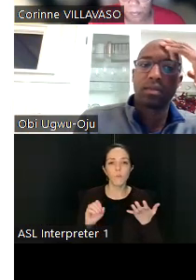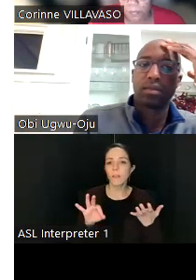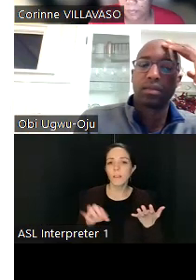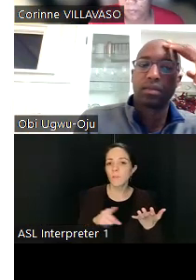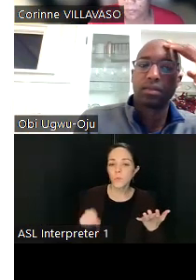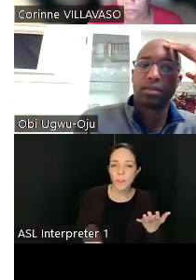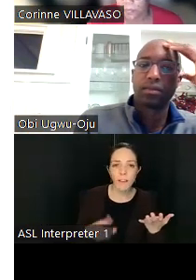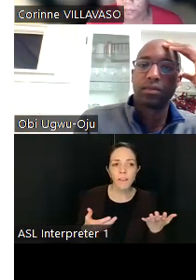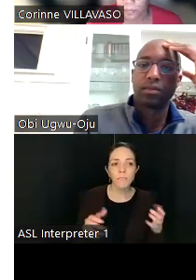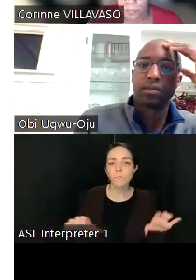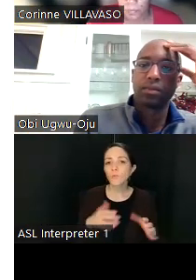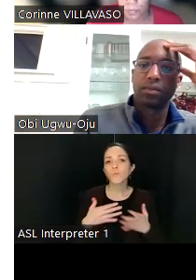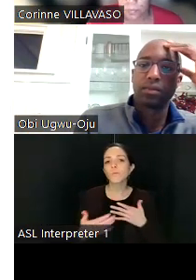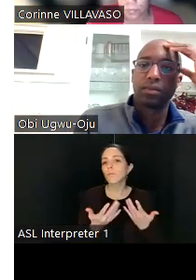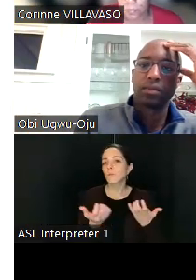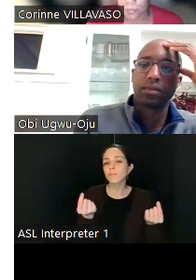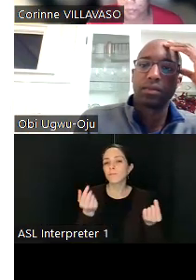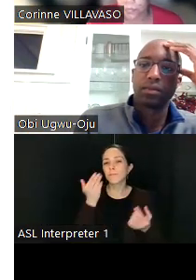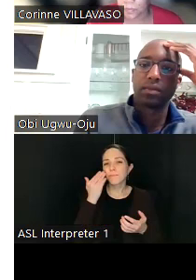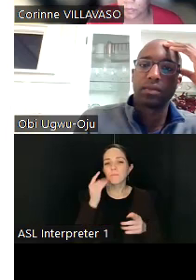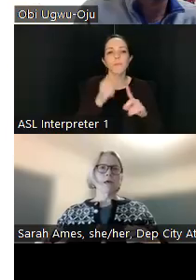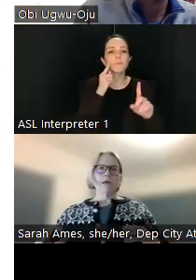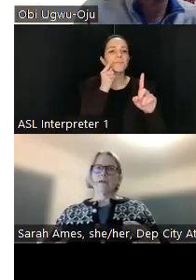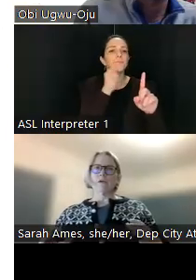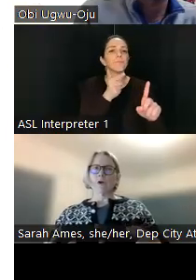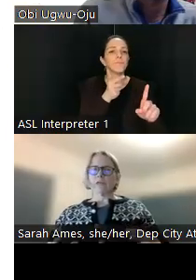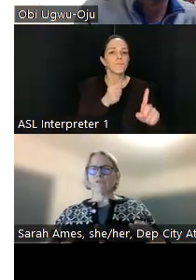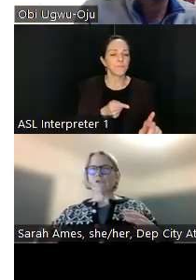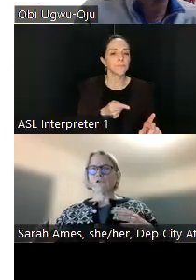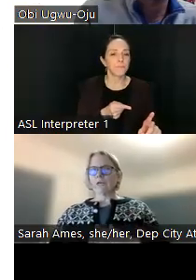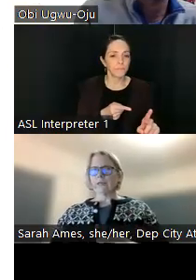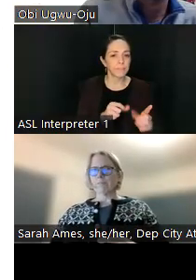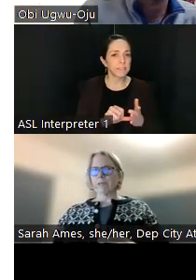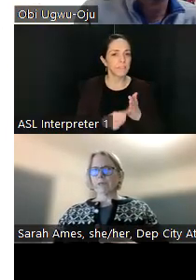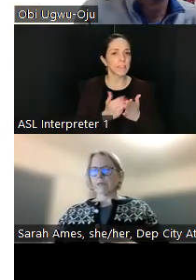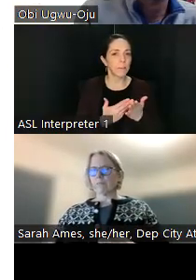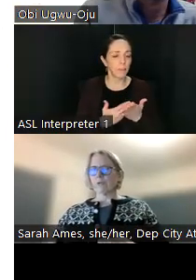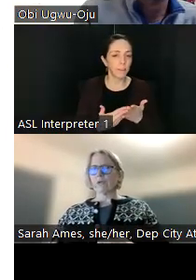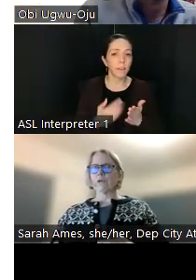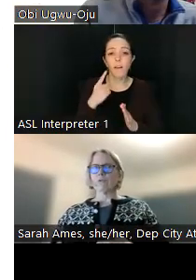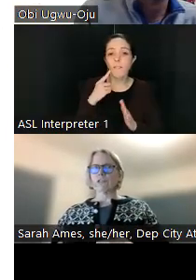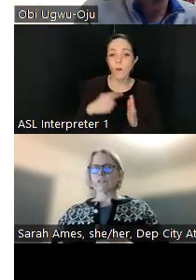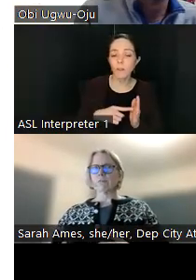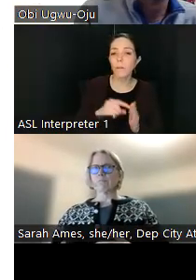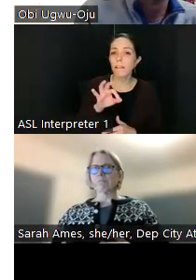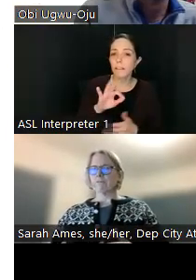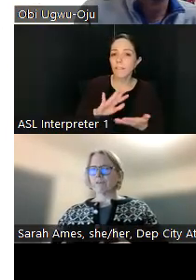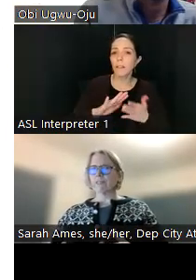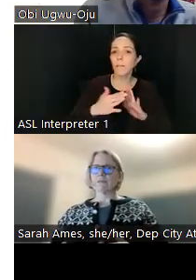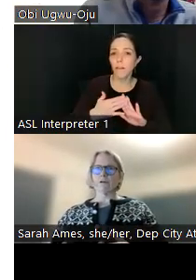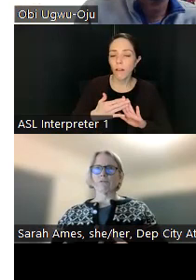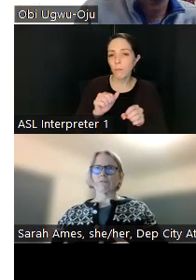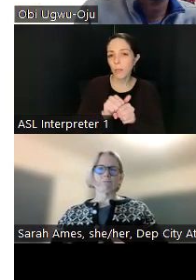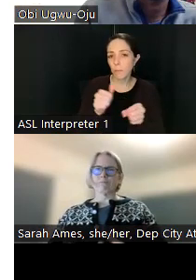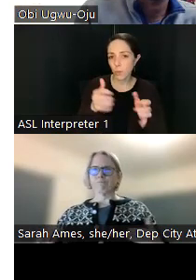want to do. I would just point out a couple things. One, if you do end up being an employee, which the